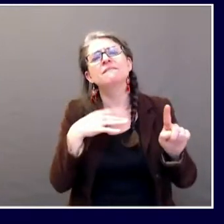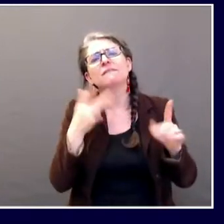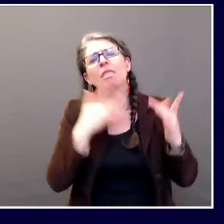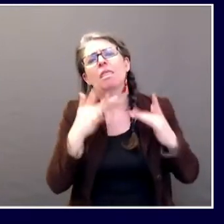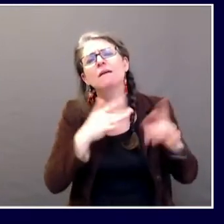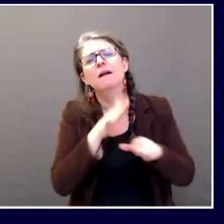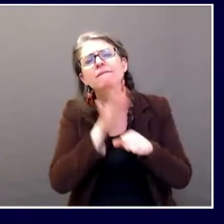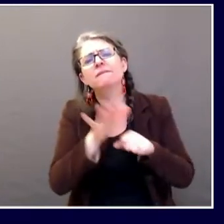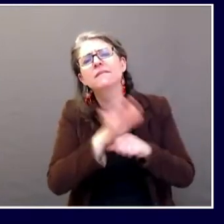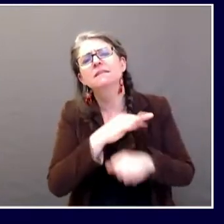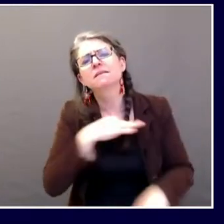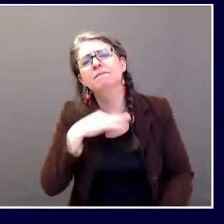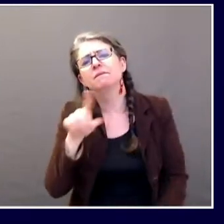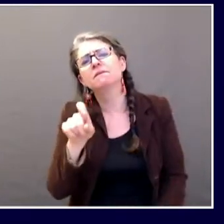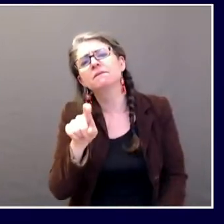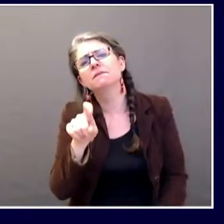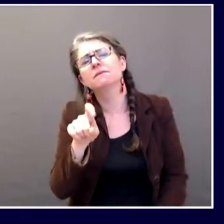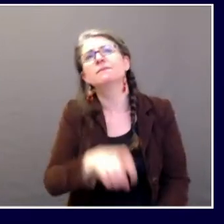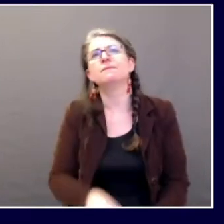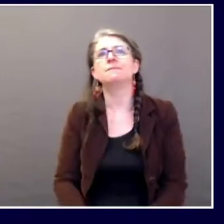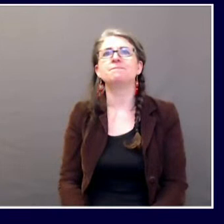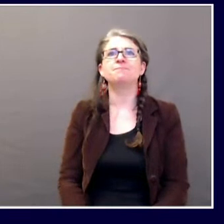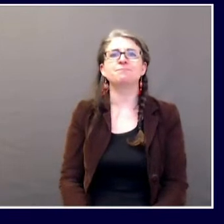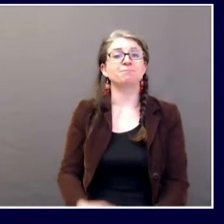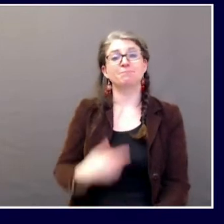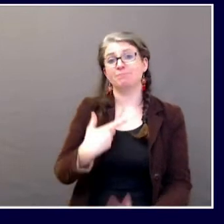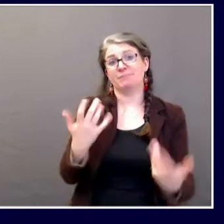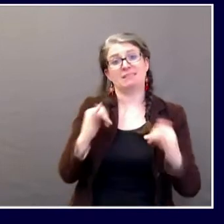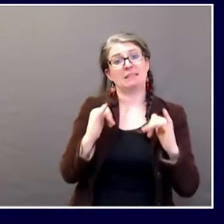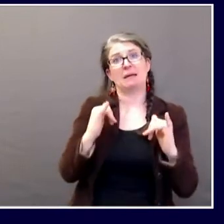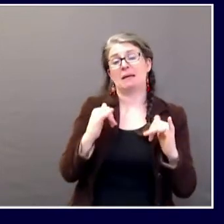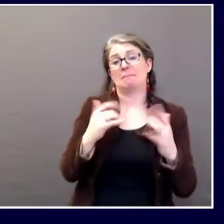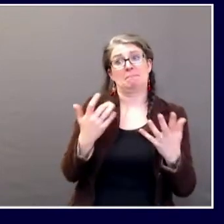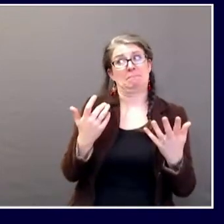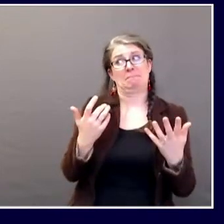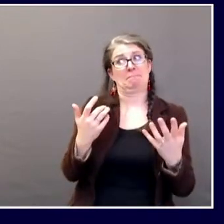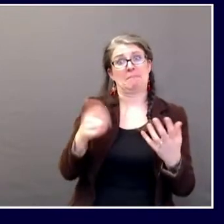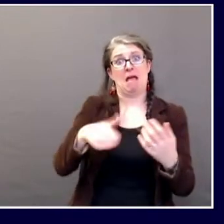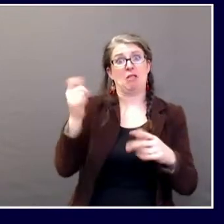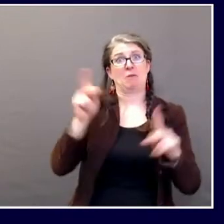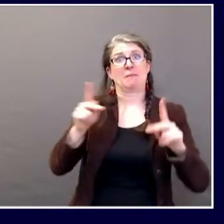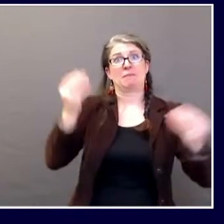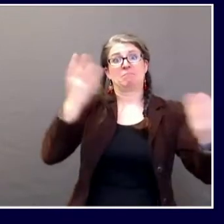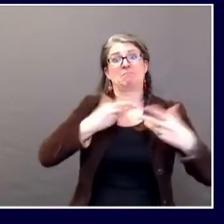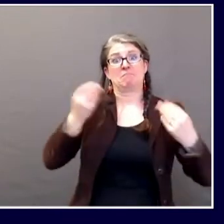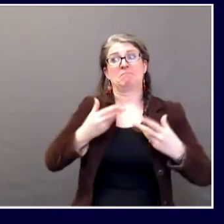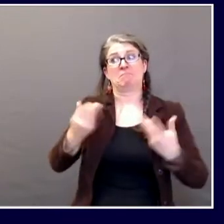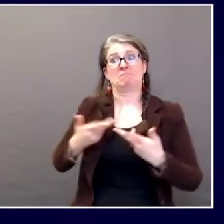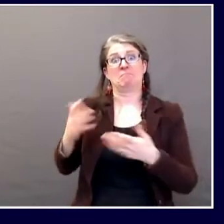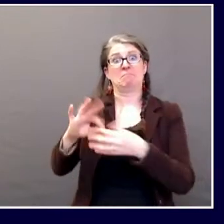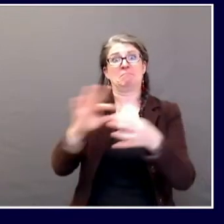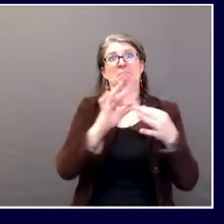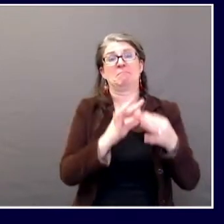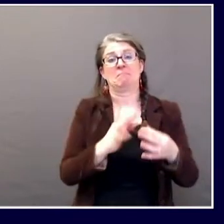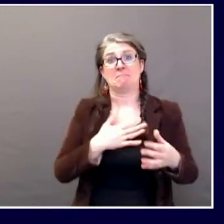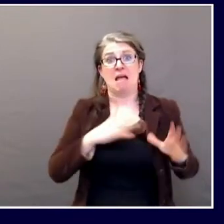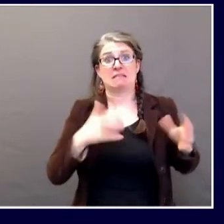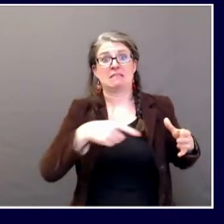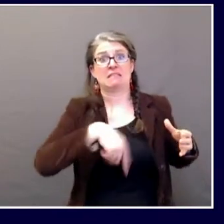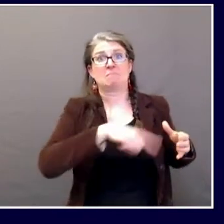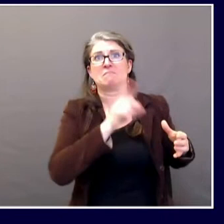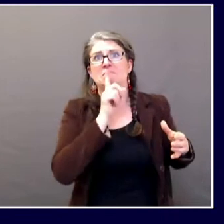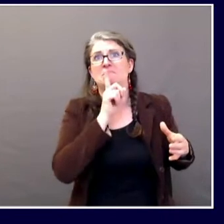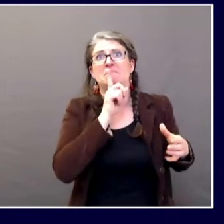to understand more what the staffing dynamics are. I don't have any primary information for you on that one, although I can certainly ask folks on my